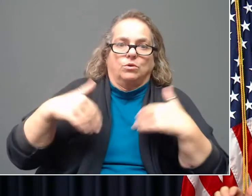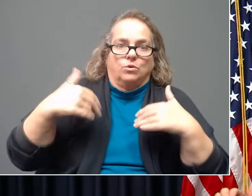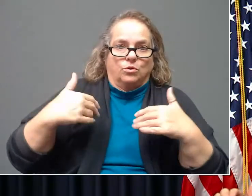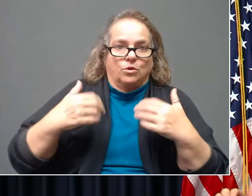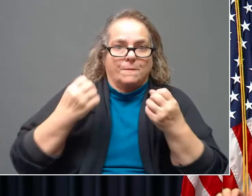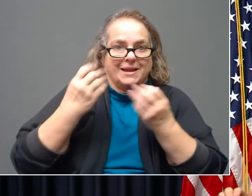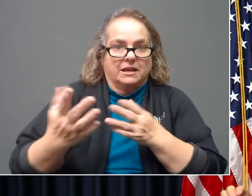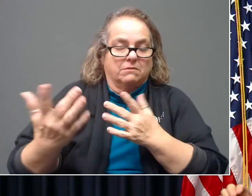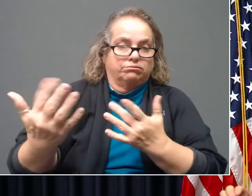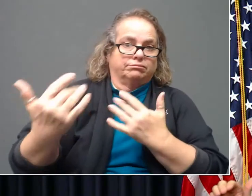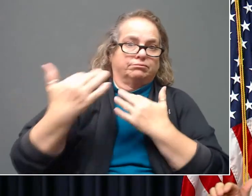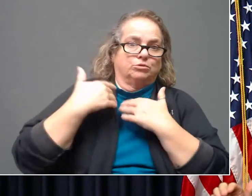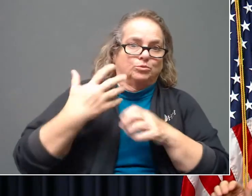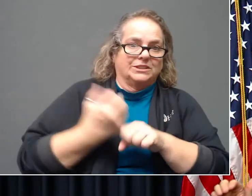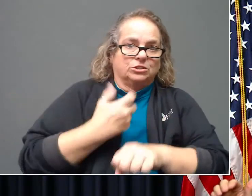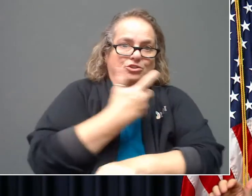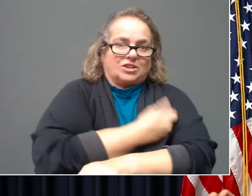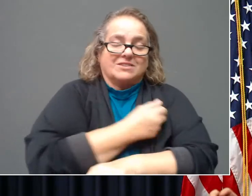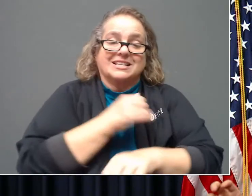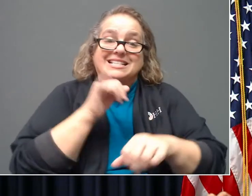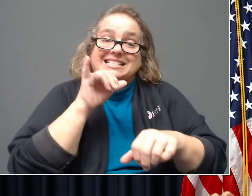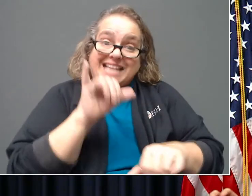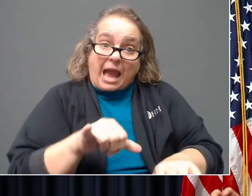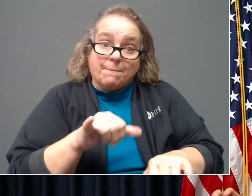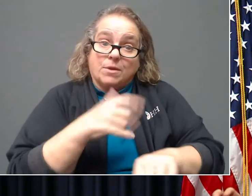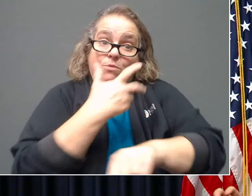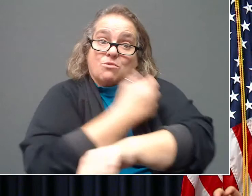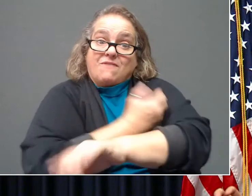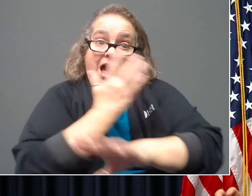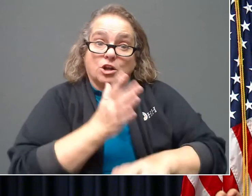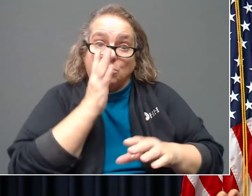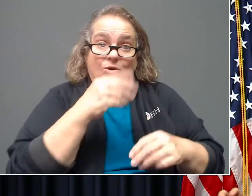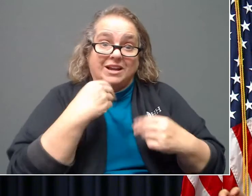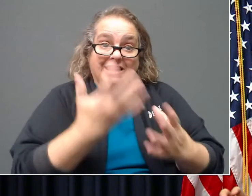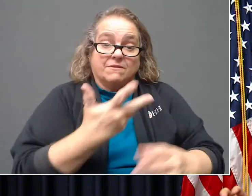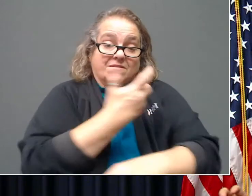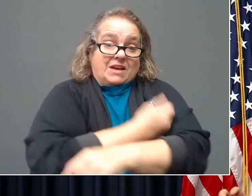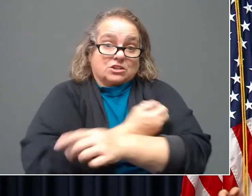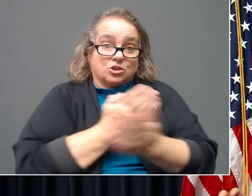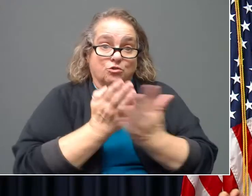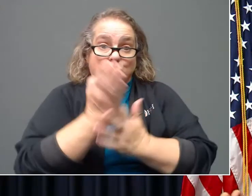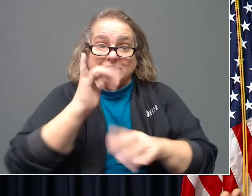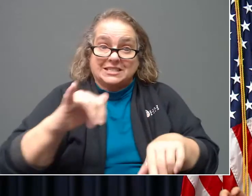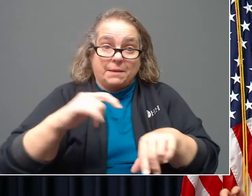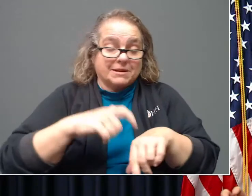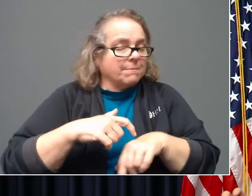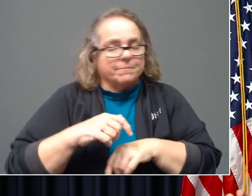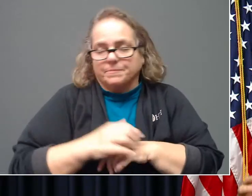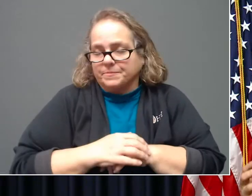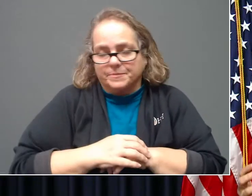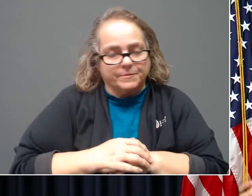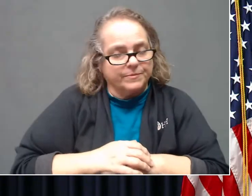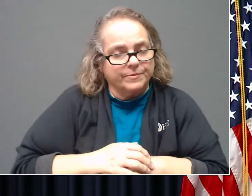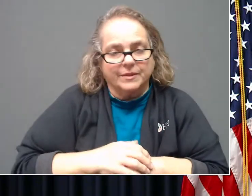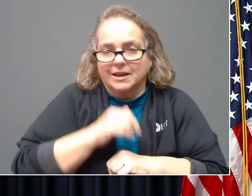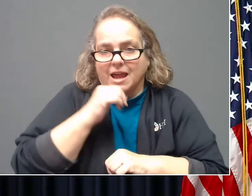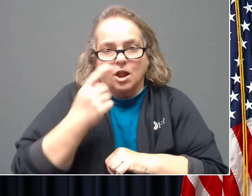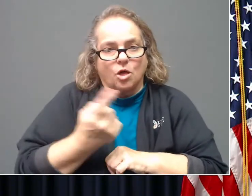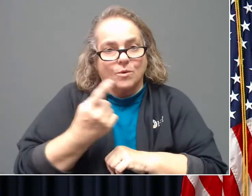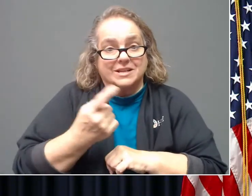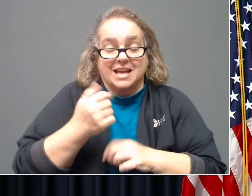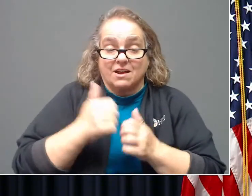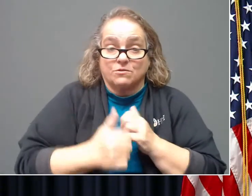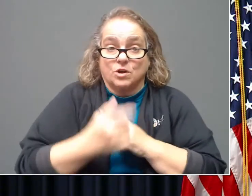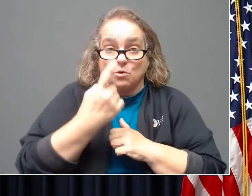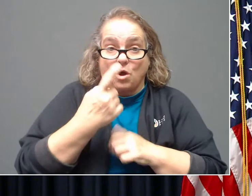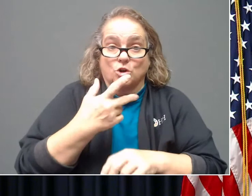providing vaccinations throughout the entire pandemic. And everybody who signed up to provide, unless we get more supply, isn't going